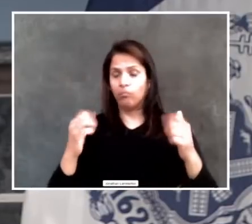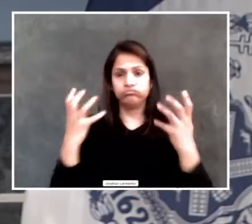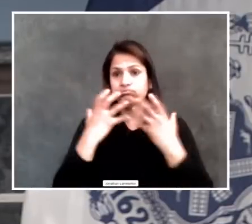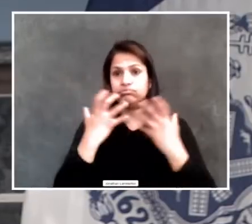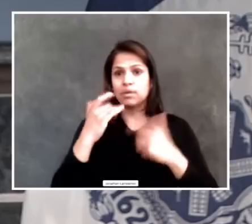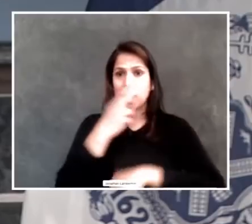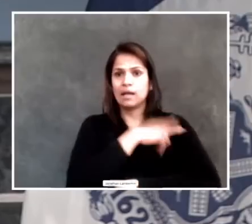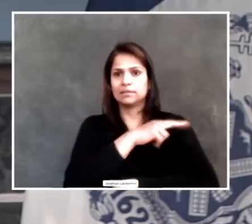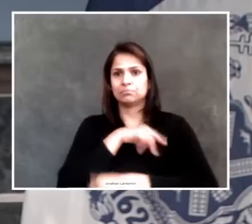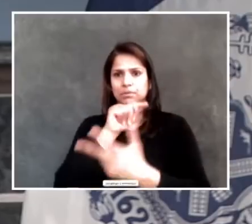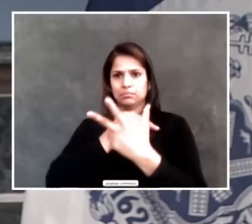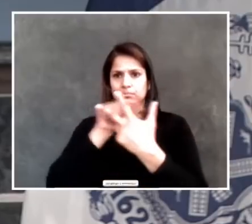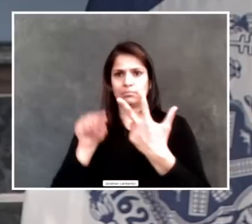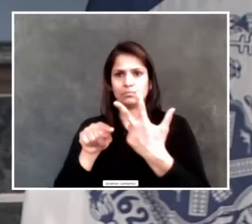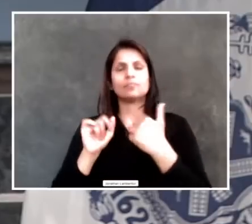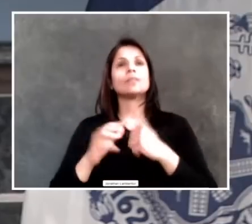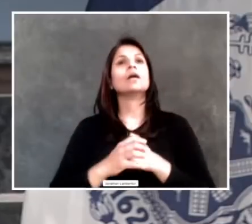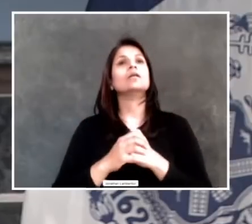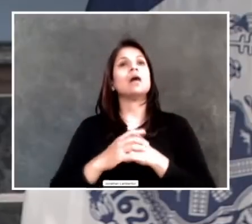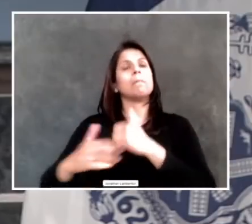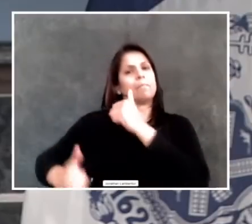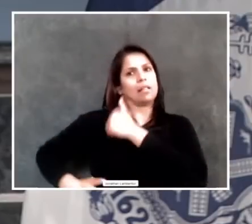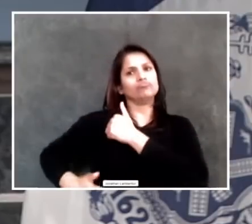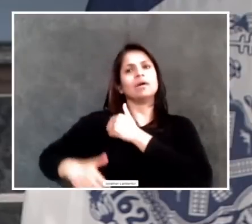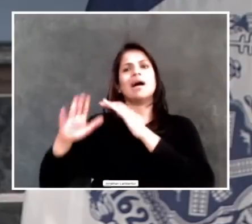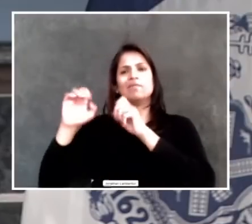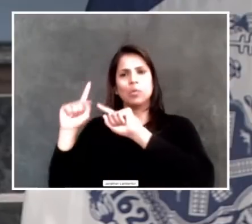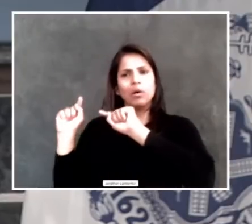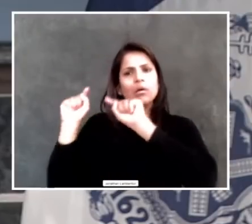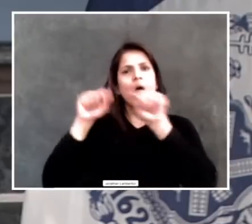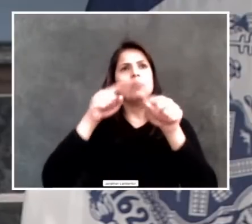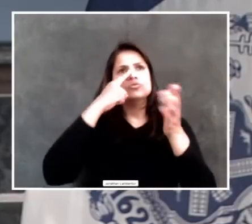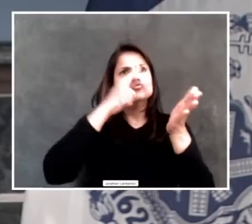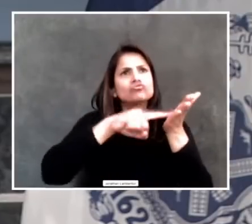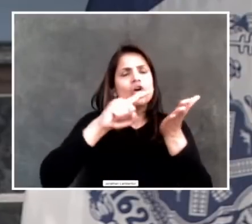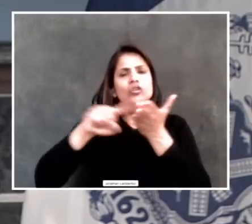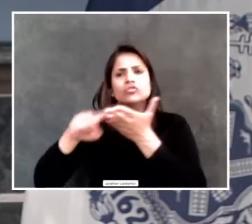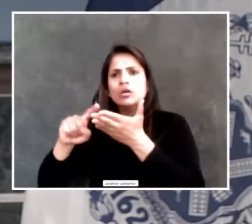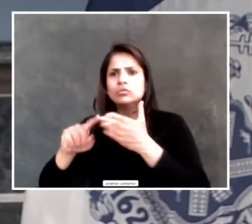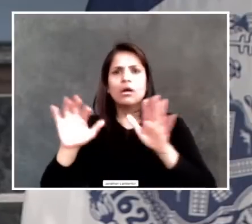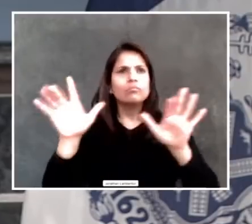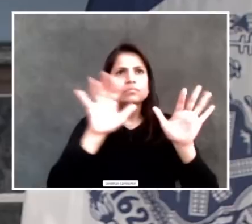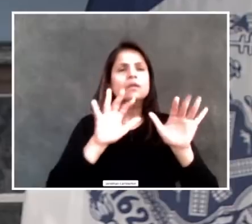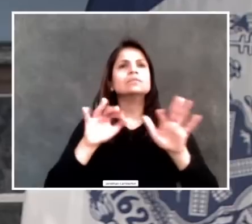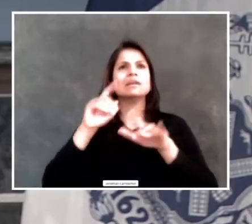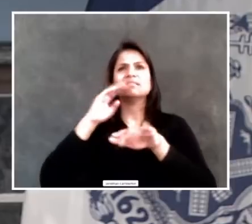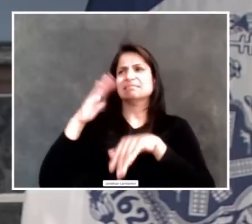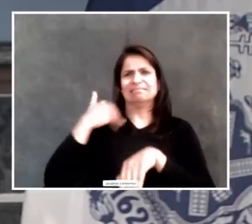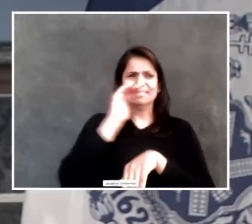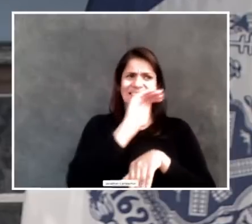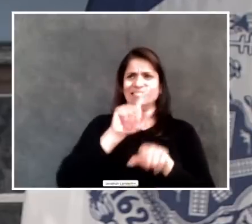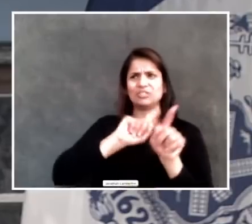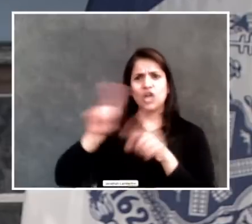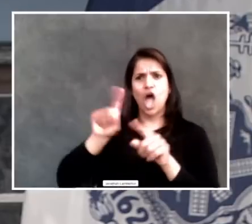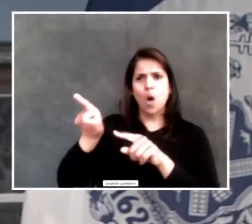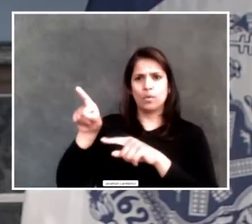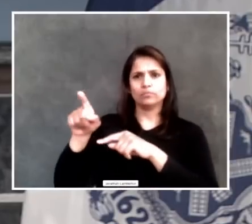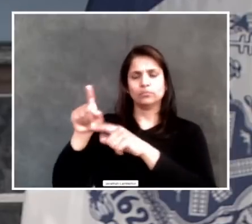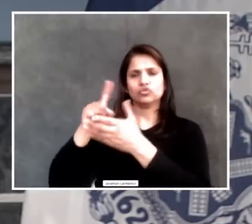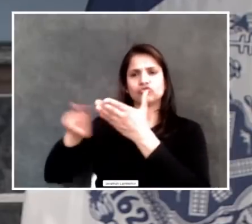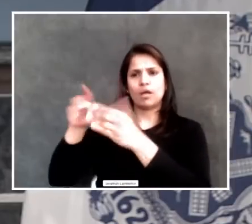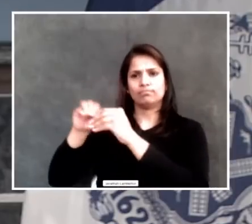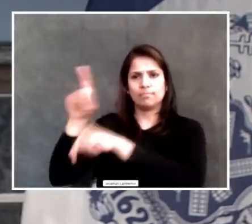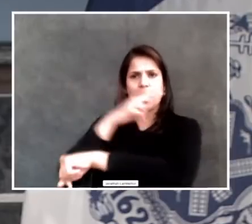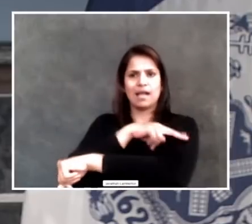and the Defense Department for many more military medical personnel. And if we get more and more, of course we should